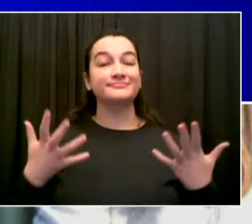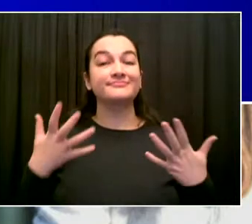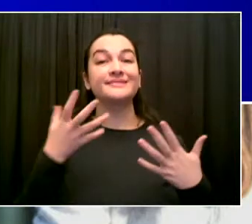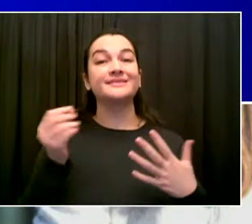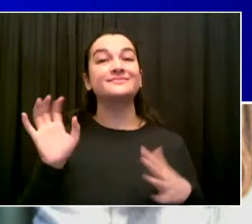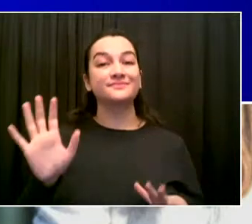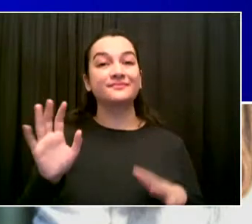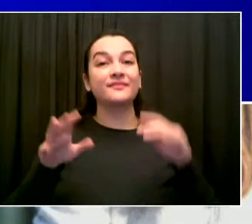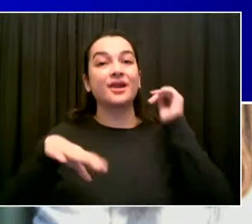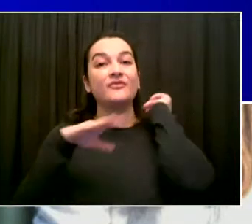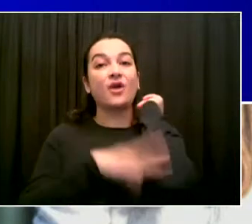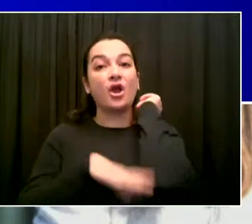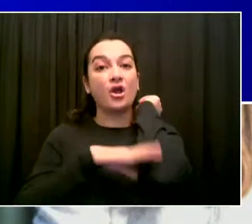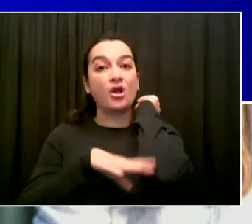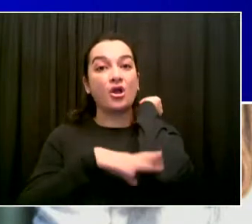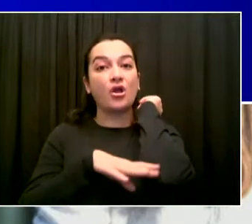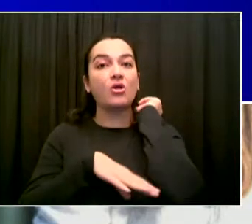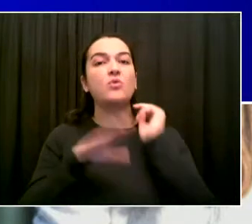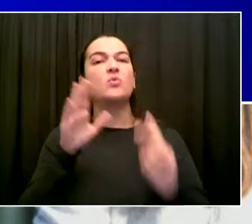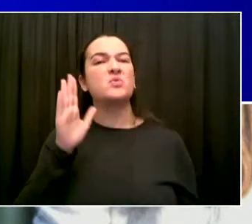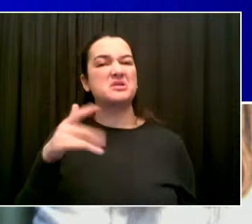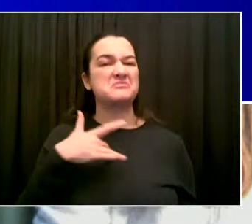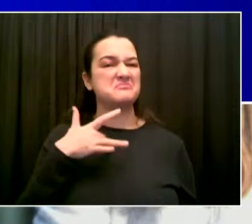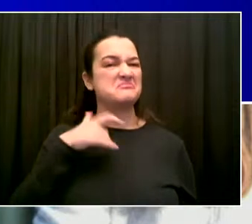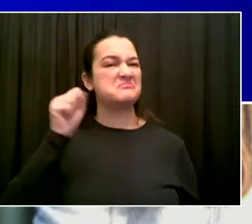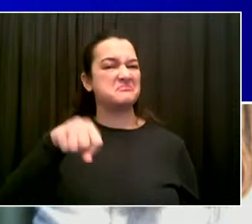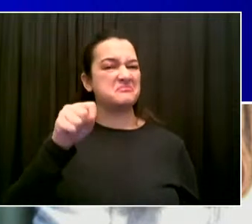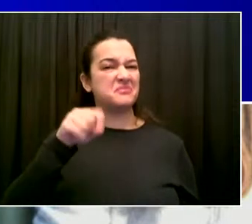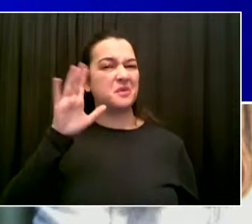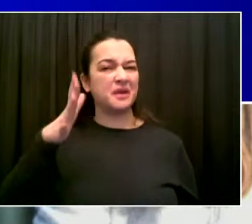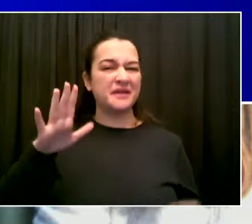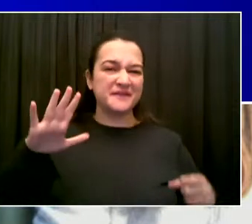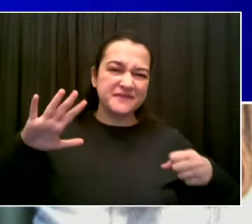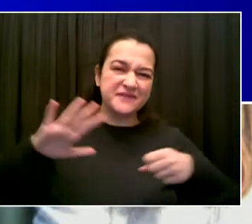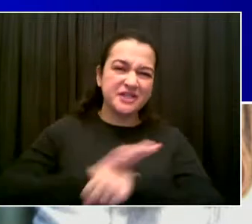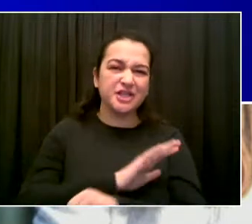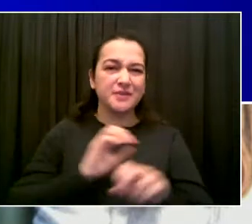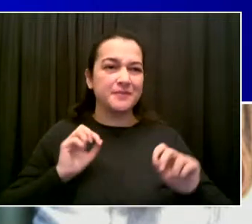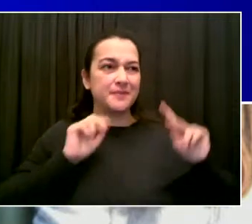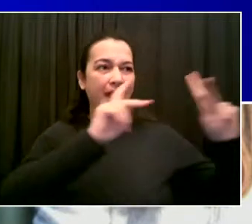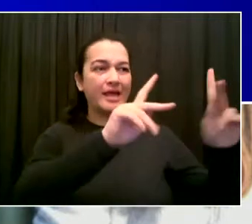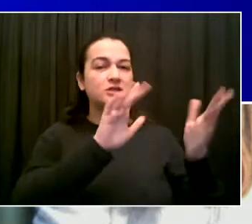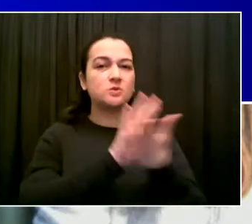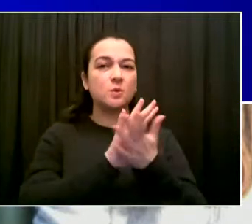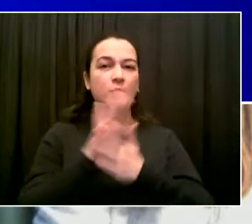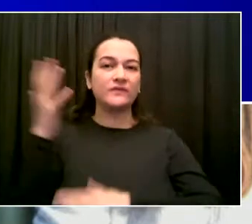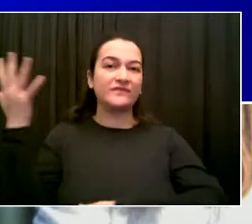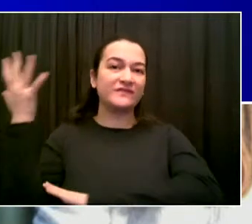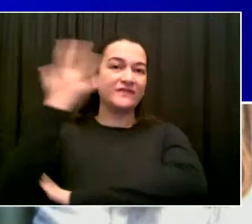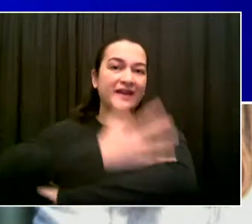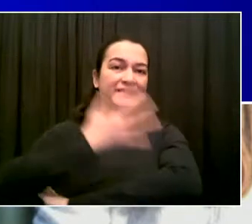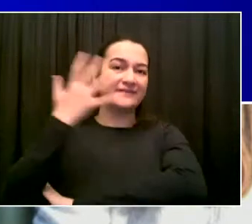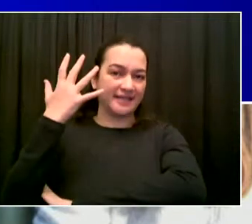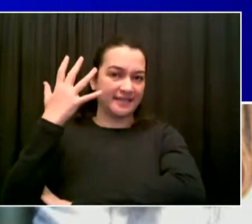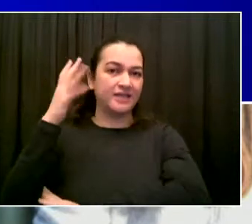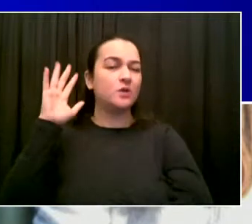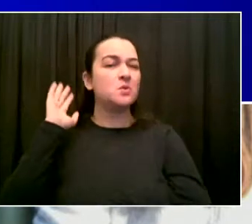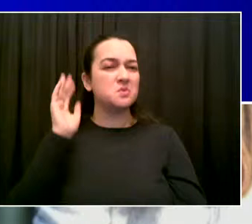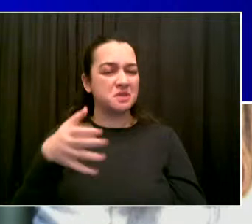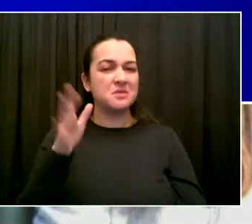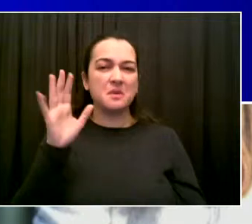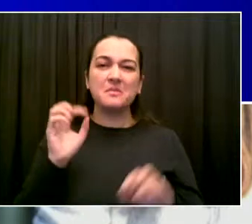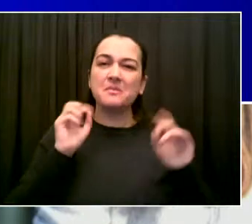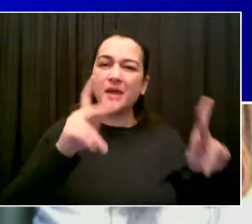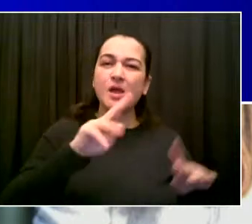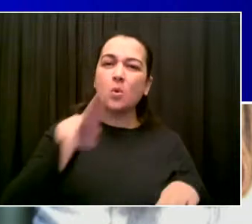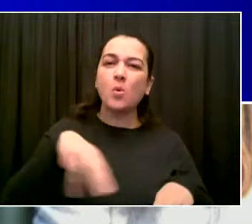in school 5 days a week. Everything we're seeing now points us in that direction. And we're particularly thrilled